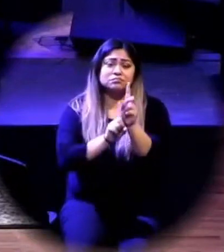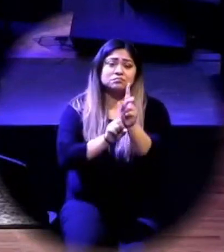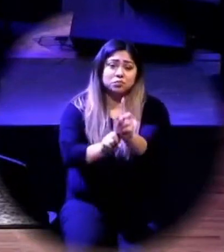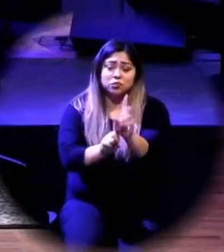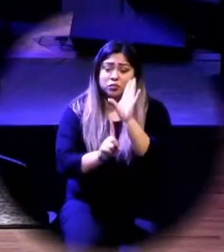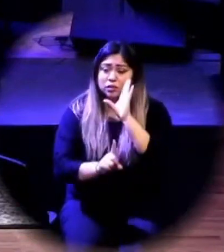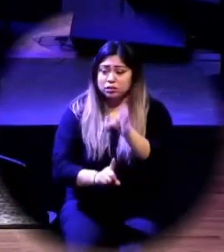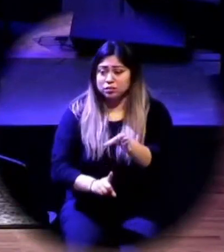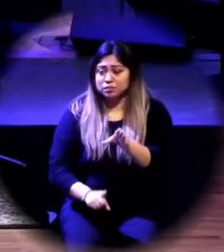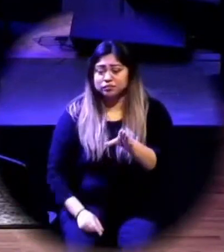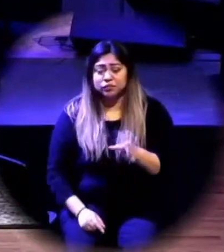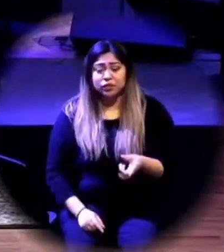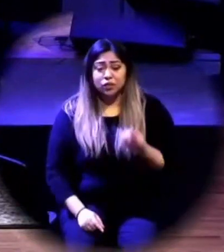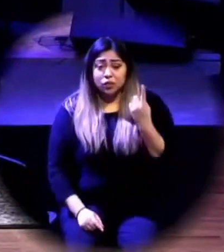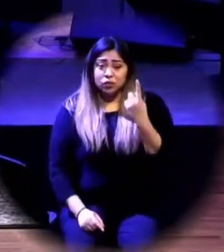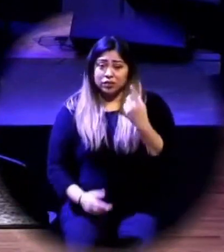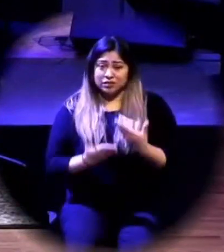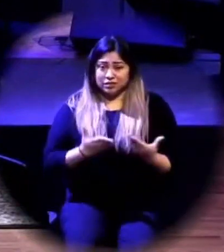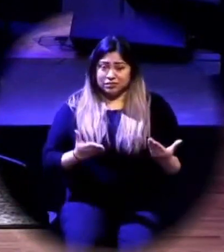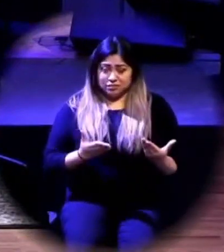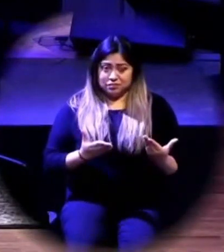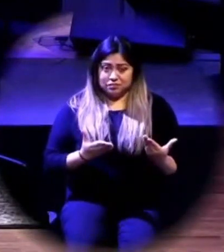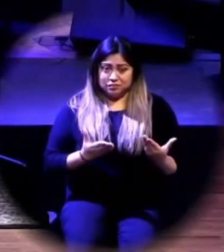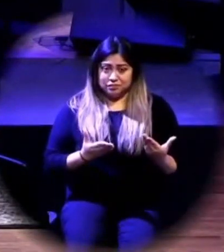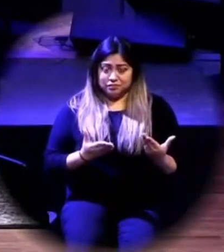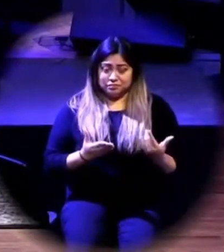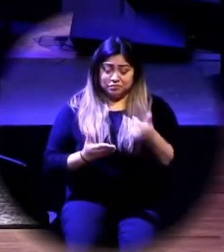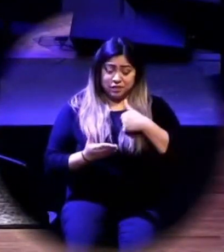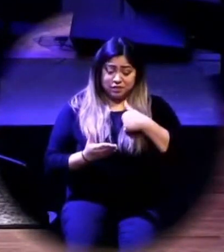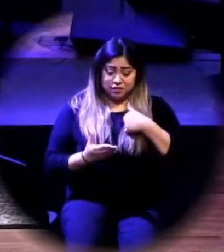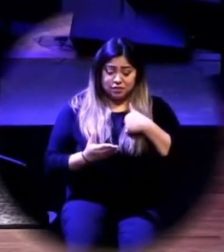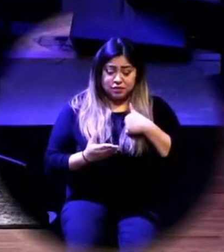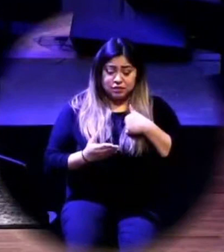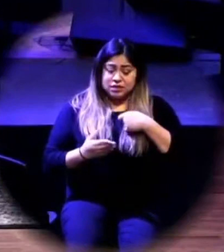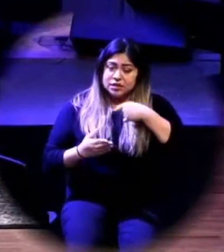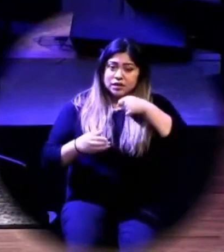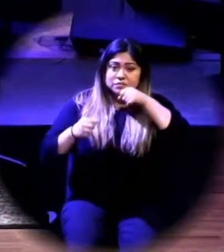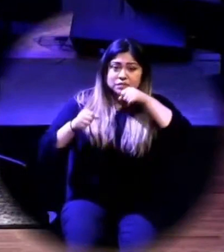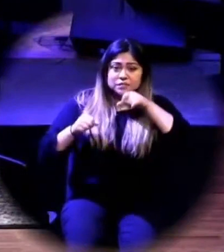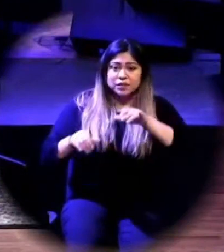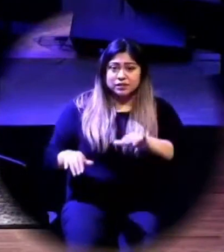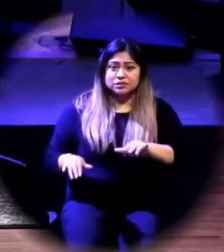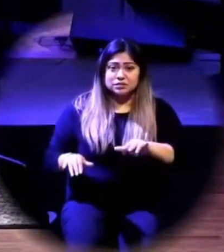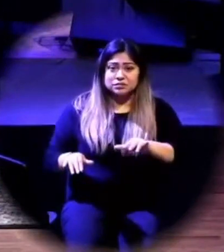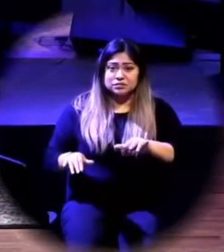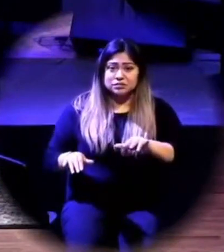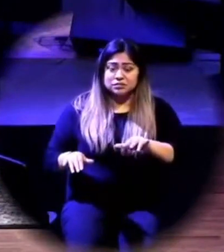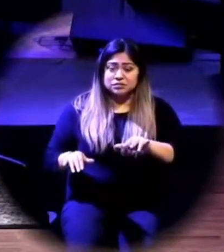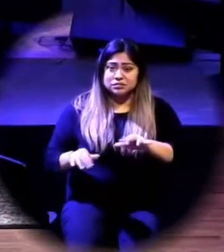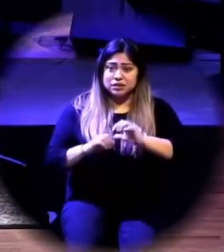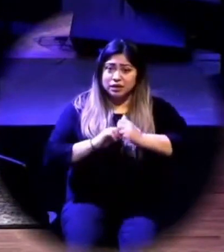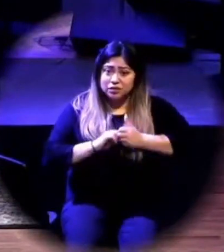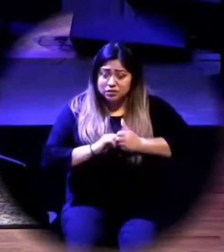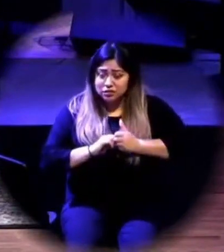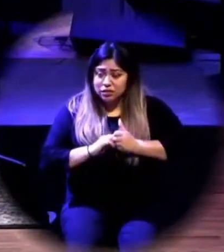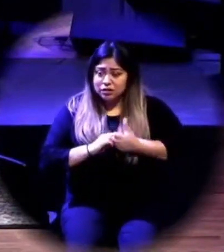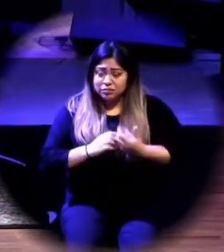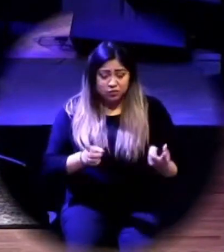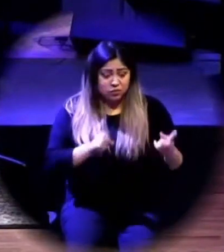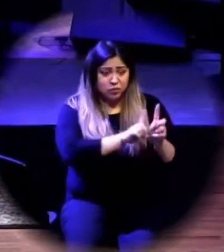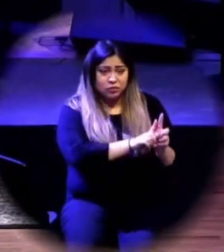of my life is that I have been blessed to be there with people as they die, really throughout my